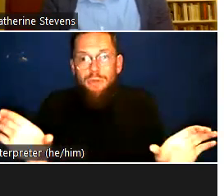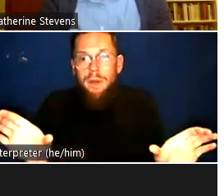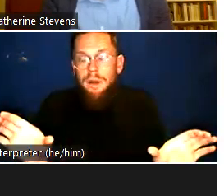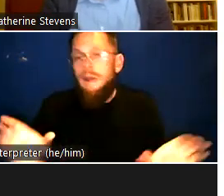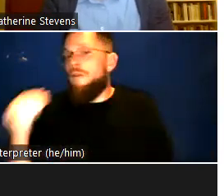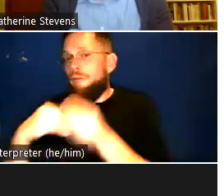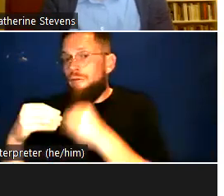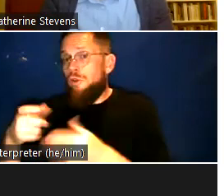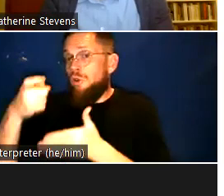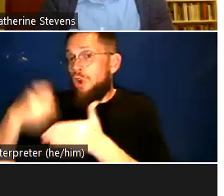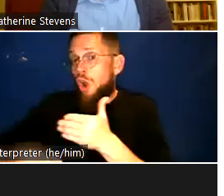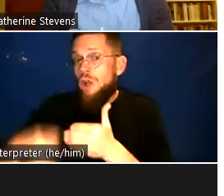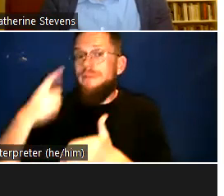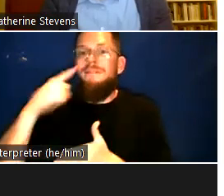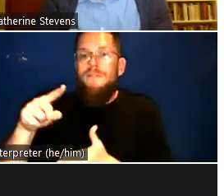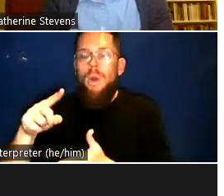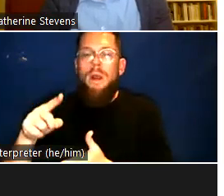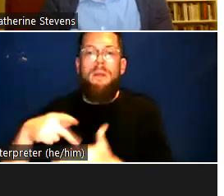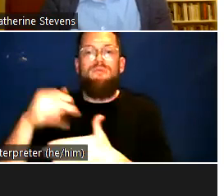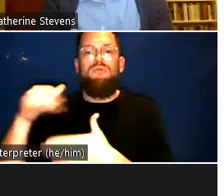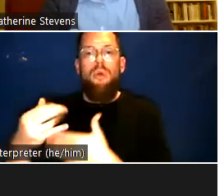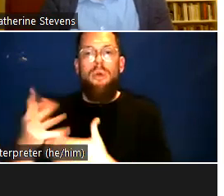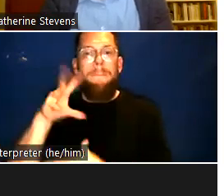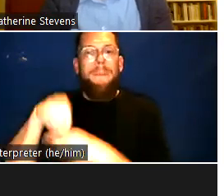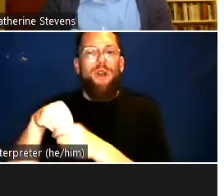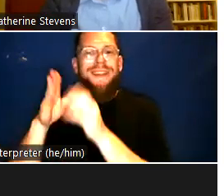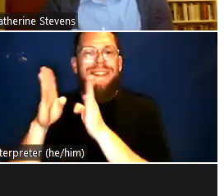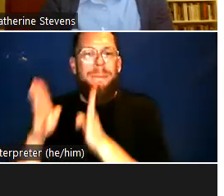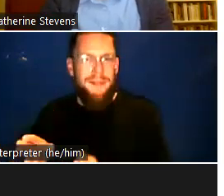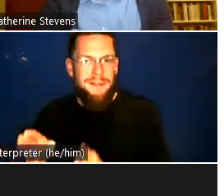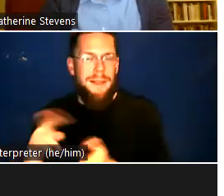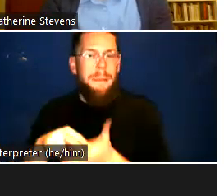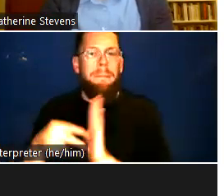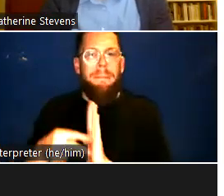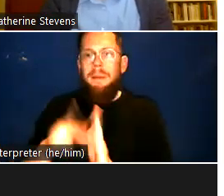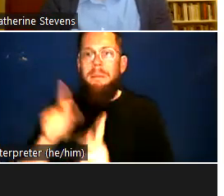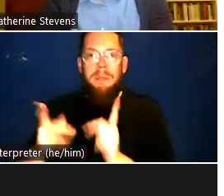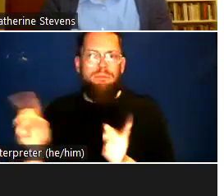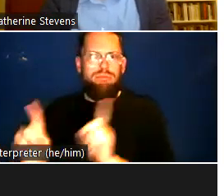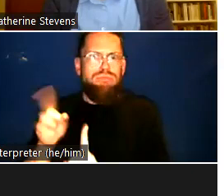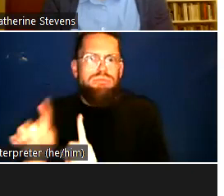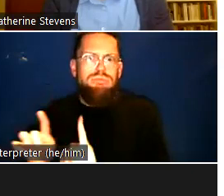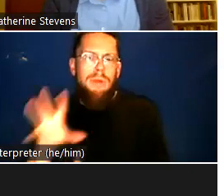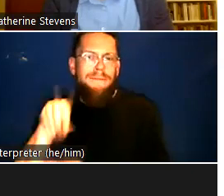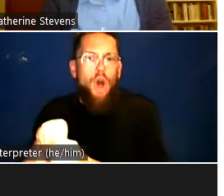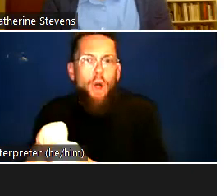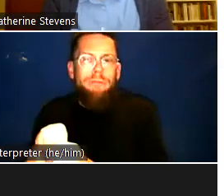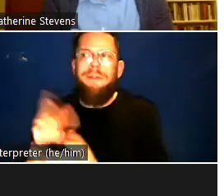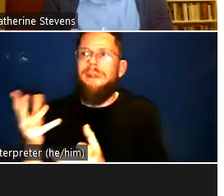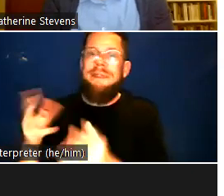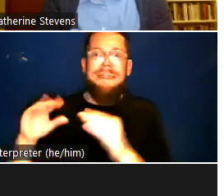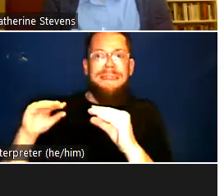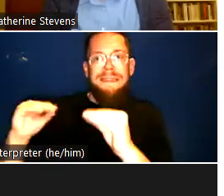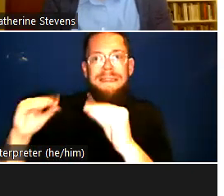for program participants, that enable program participants to take part in a project such as a lunch at a teacher's institute